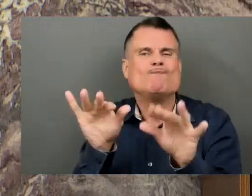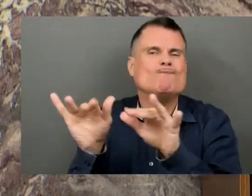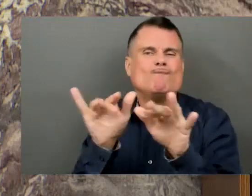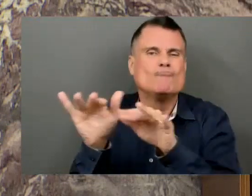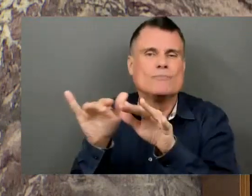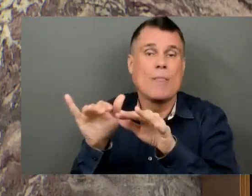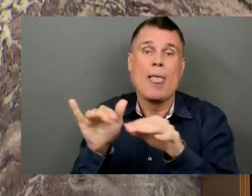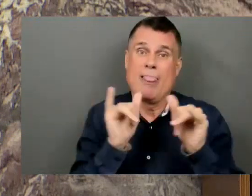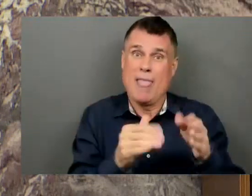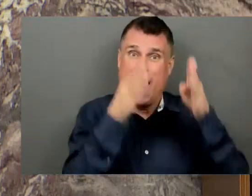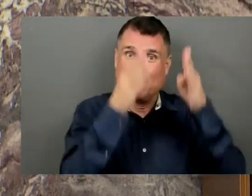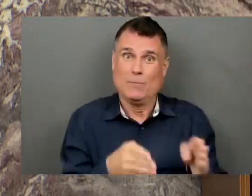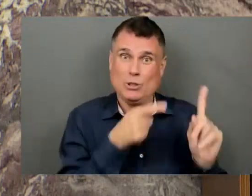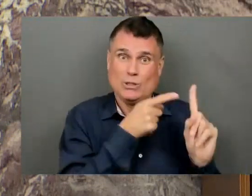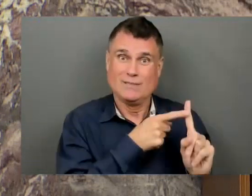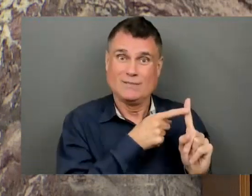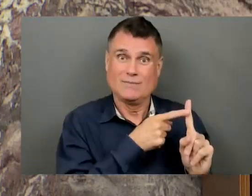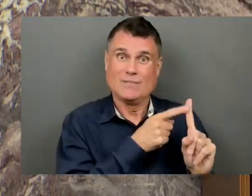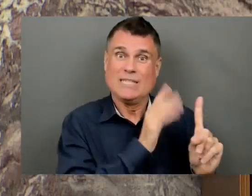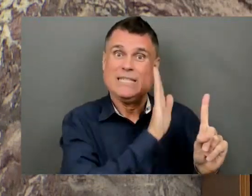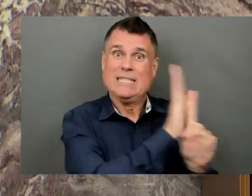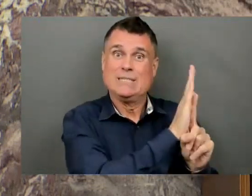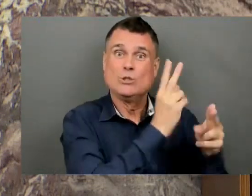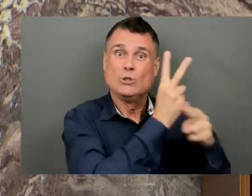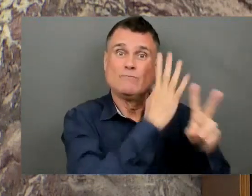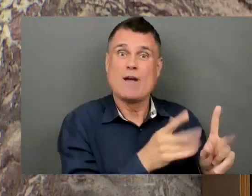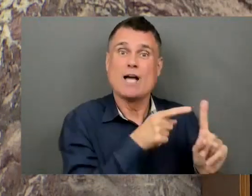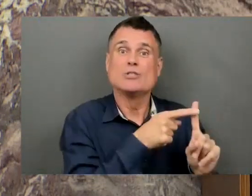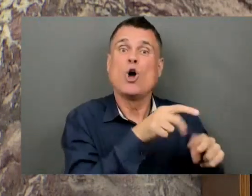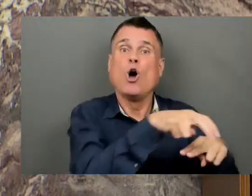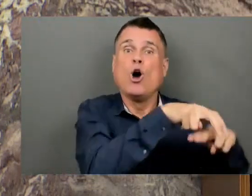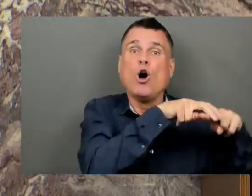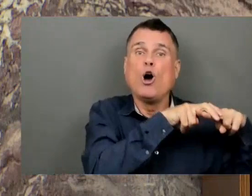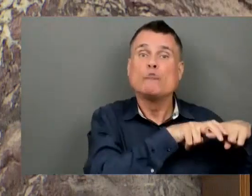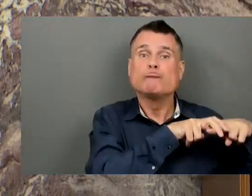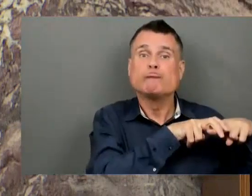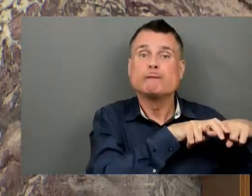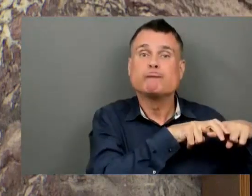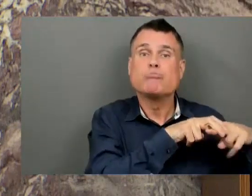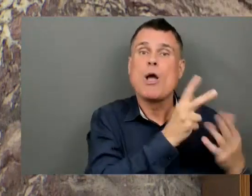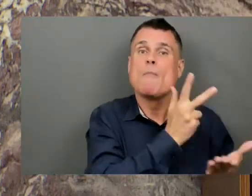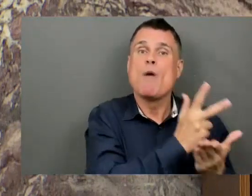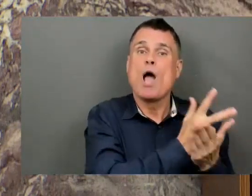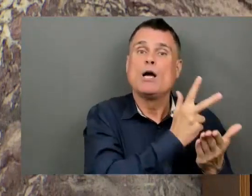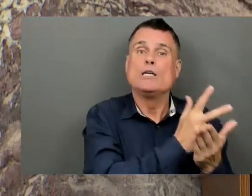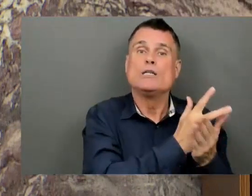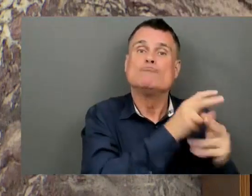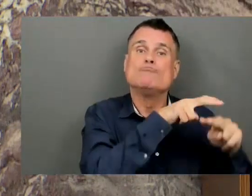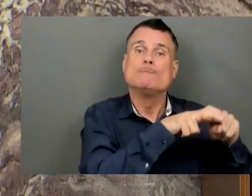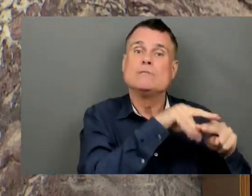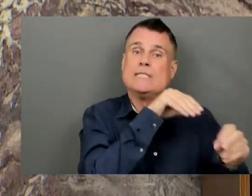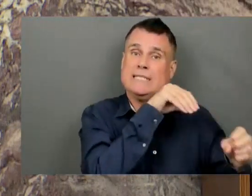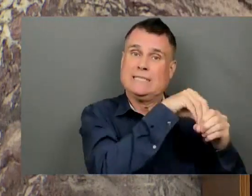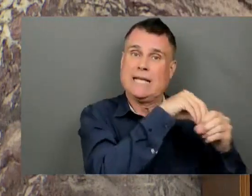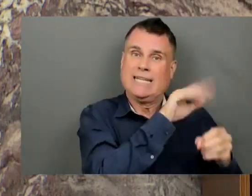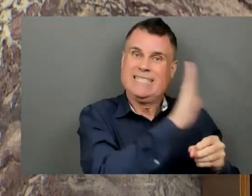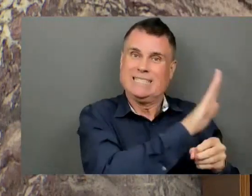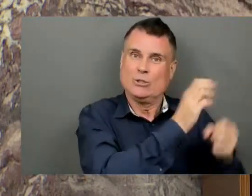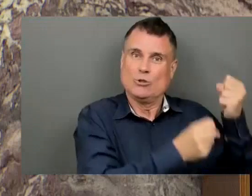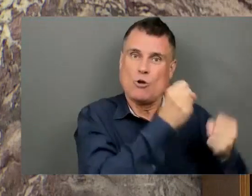parking lot in his vehicle for